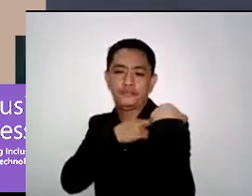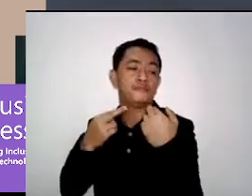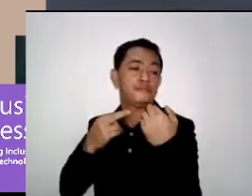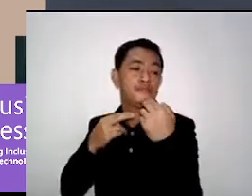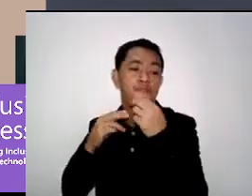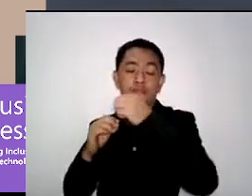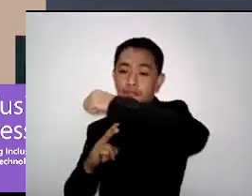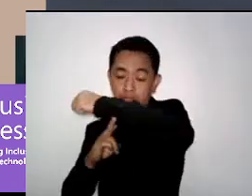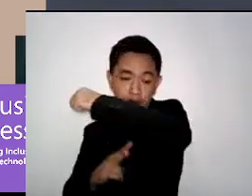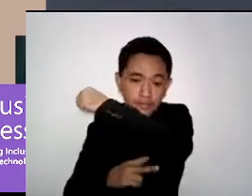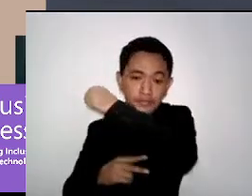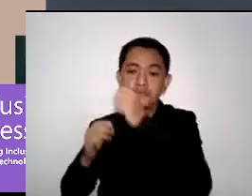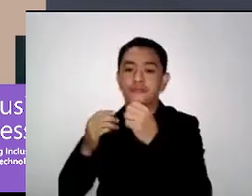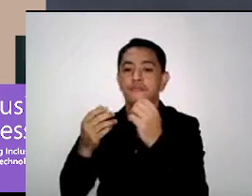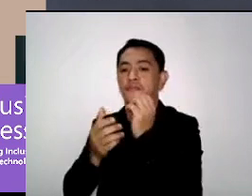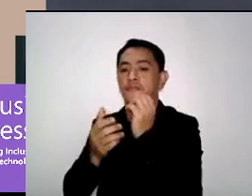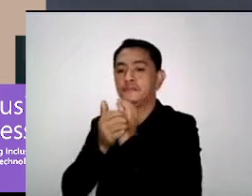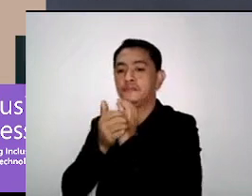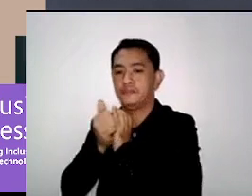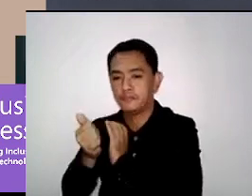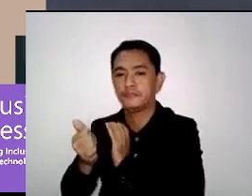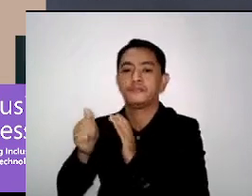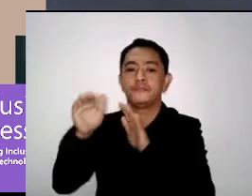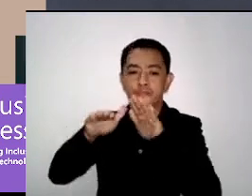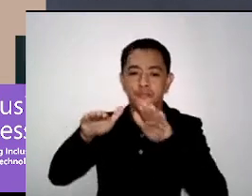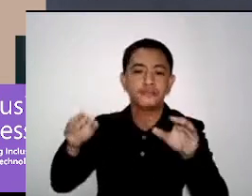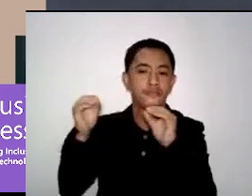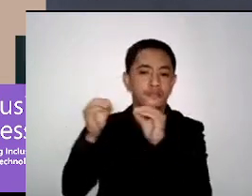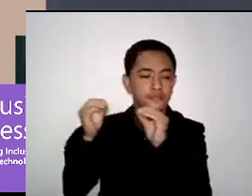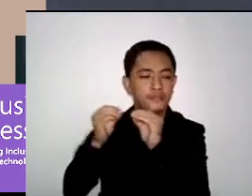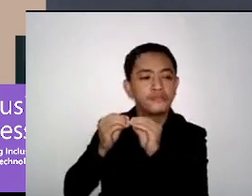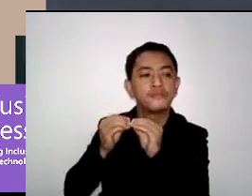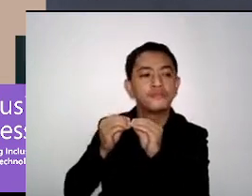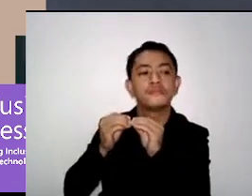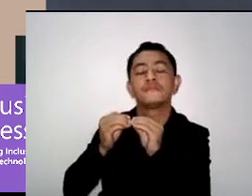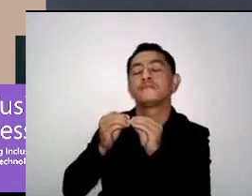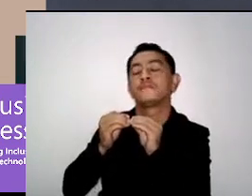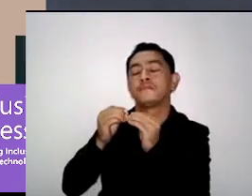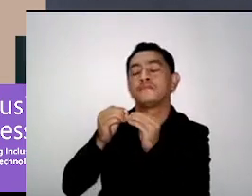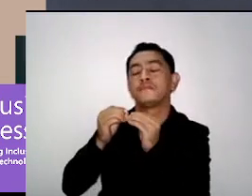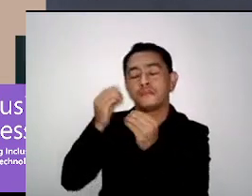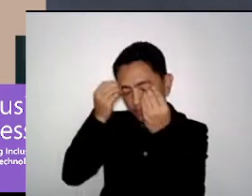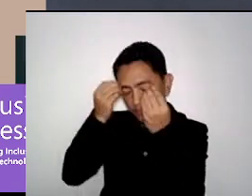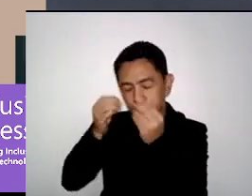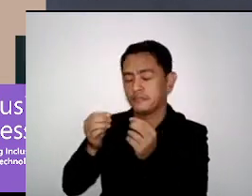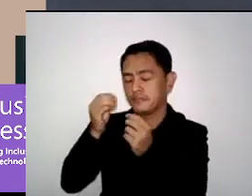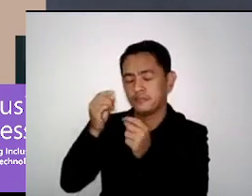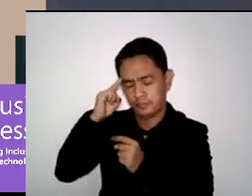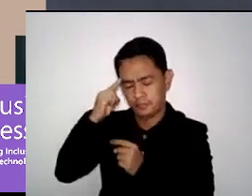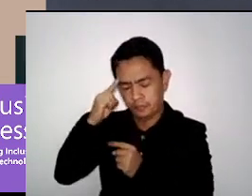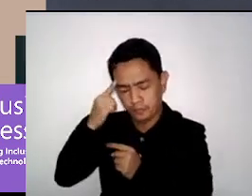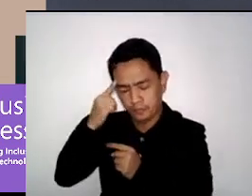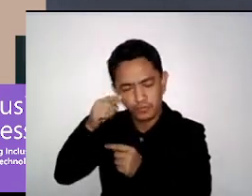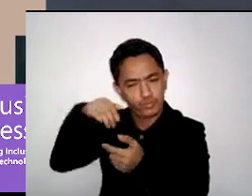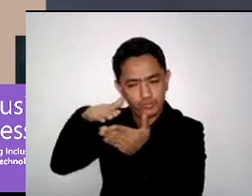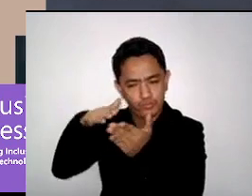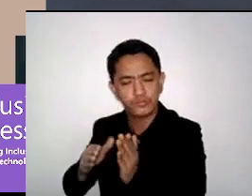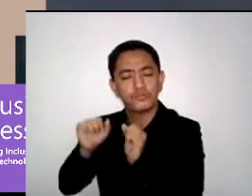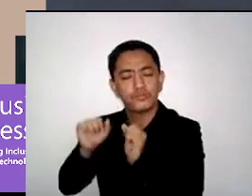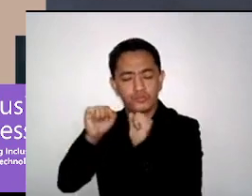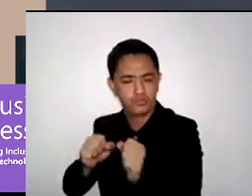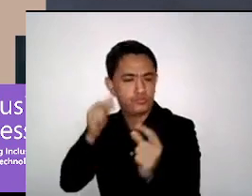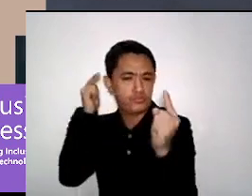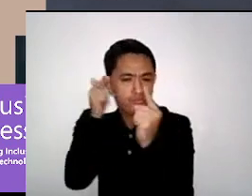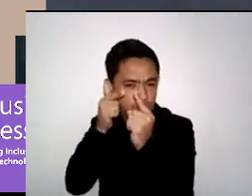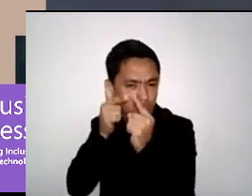skills of our children to be more discerning learners and critical thinkers. The main goal of this webinar is to illustrate